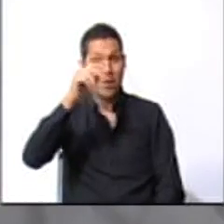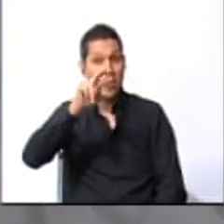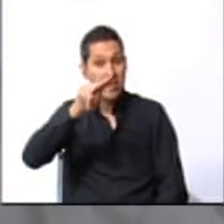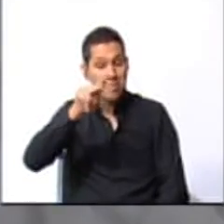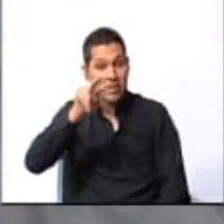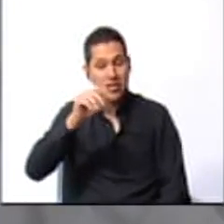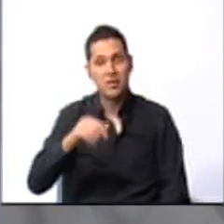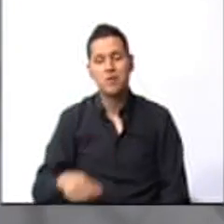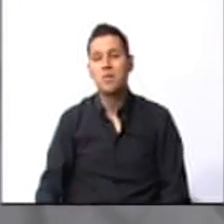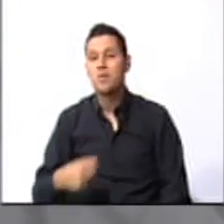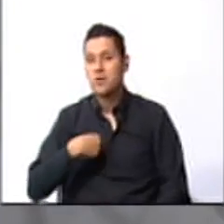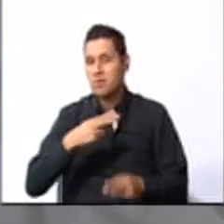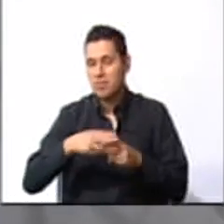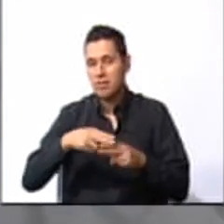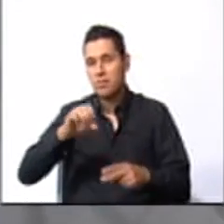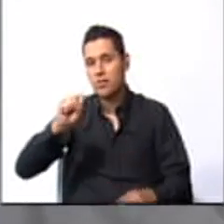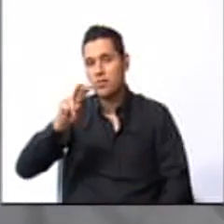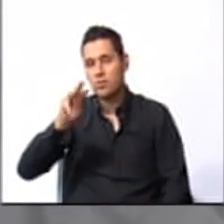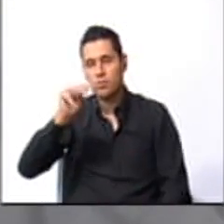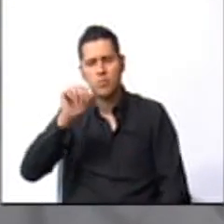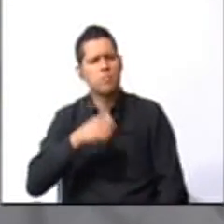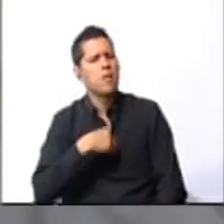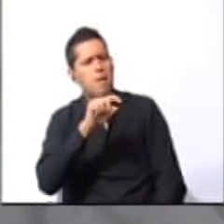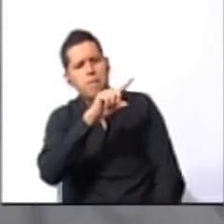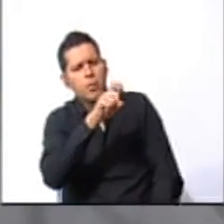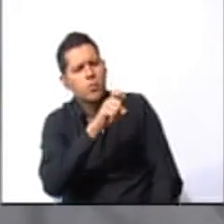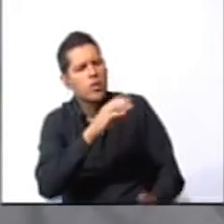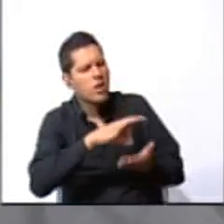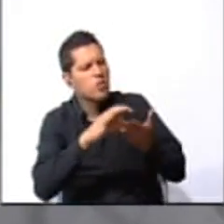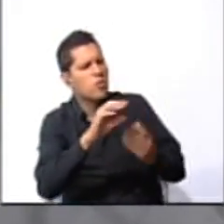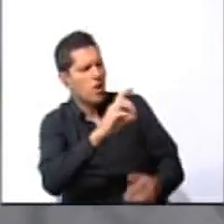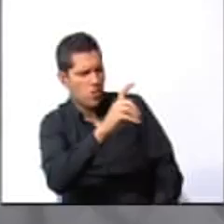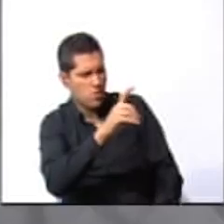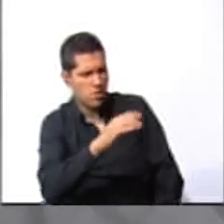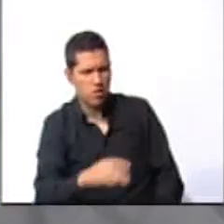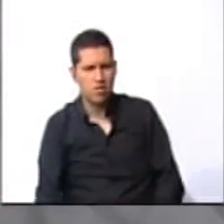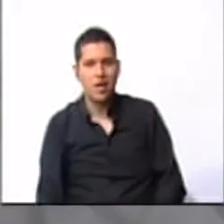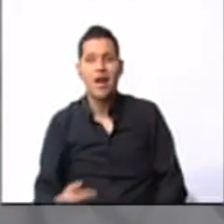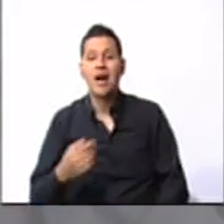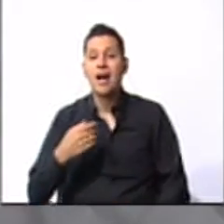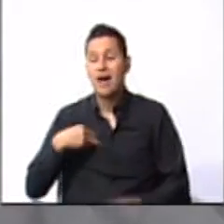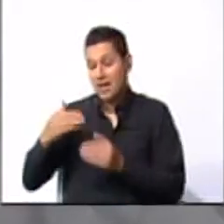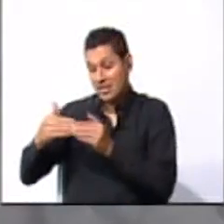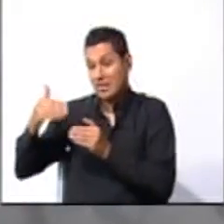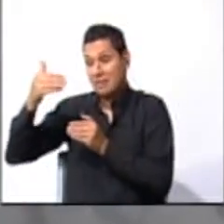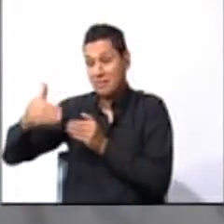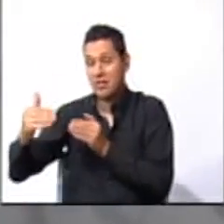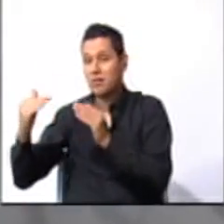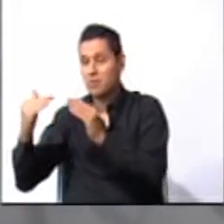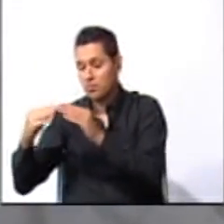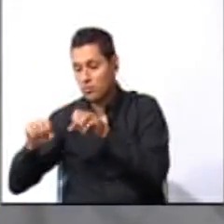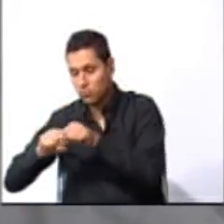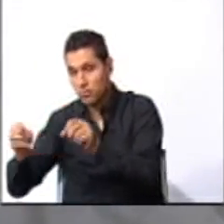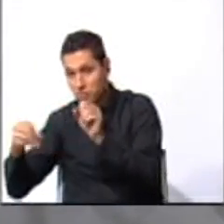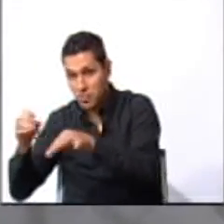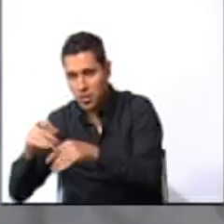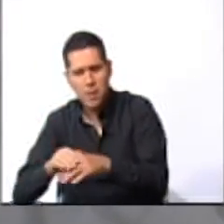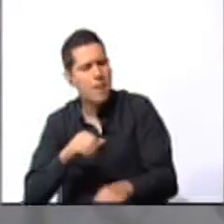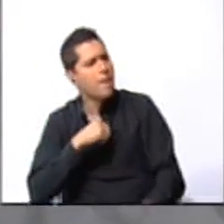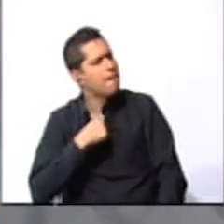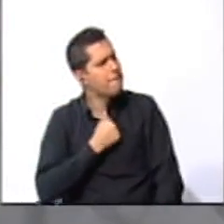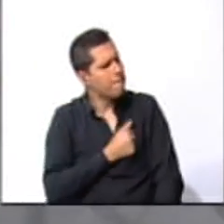Sue. Amy, where is the school? It's crossing the supermarket. Excuse me, where